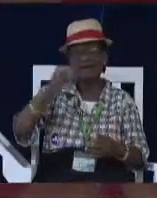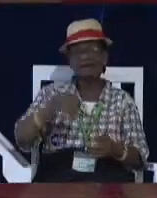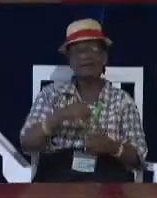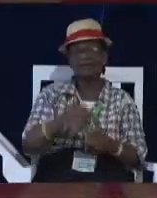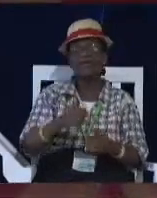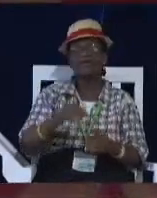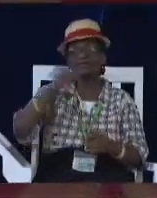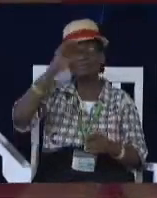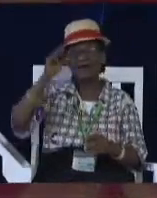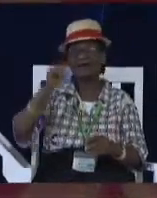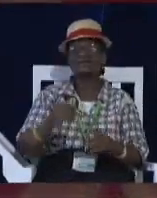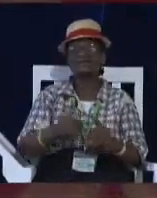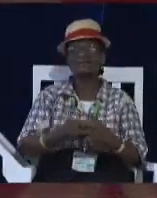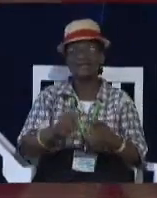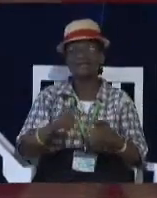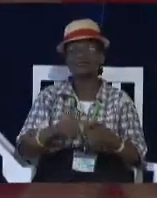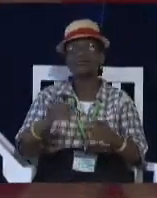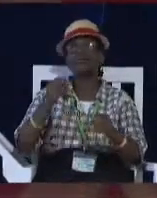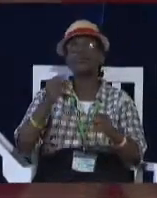multiply, etc., etc.,